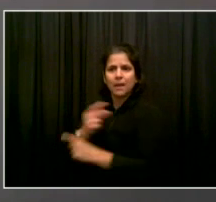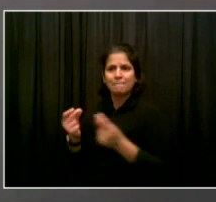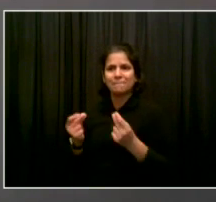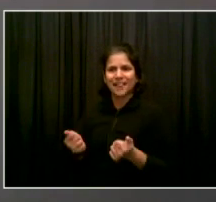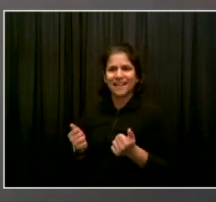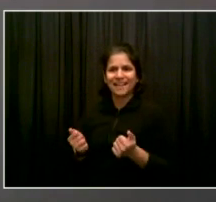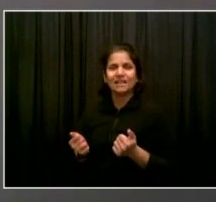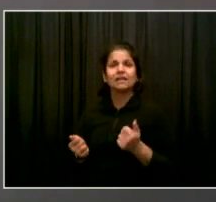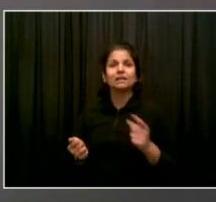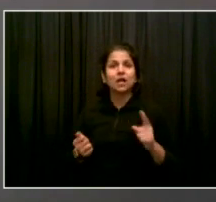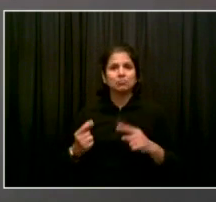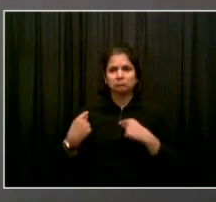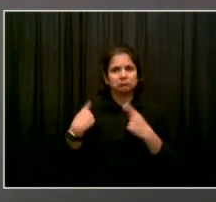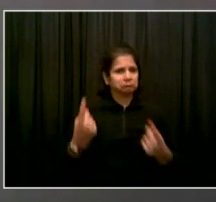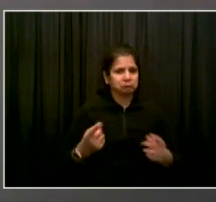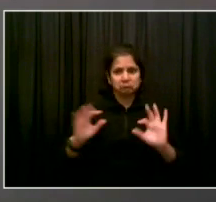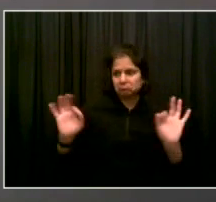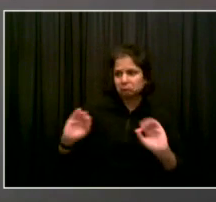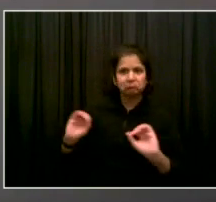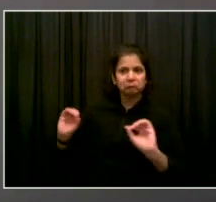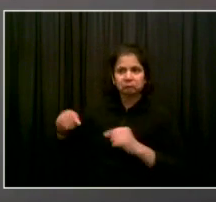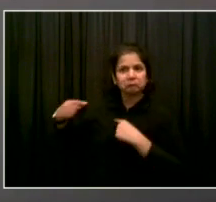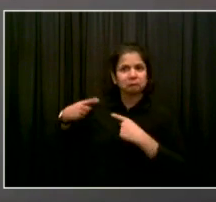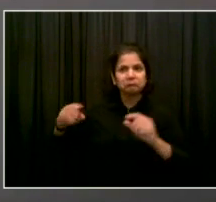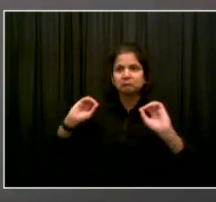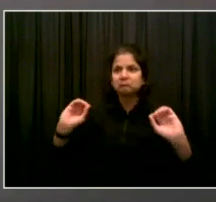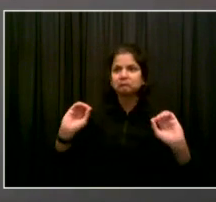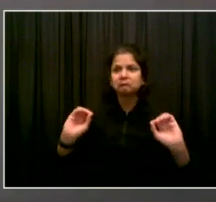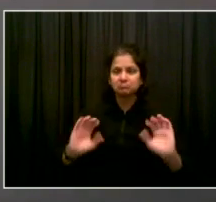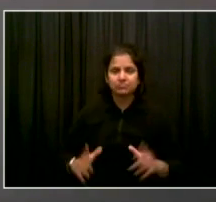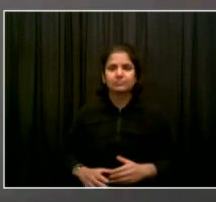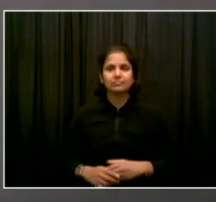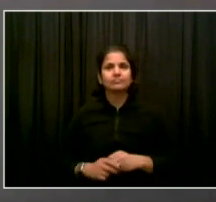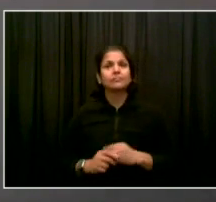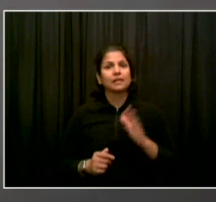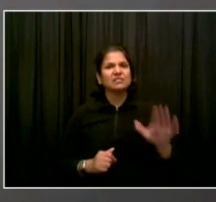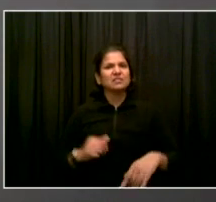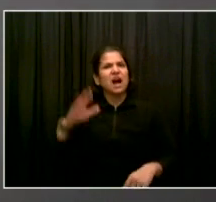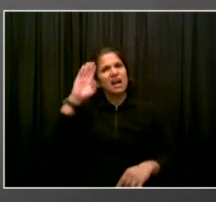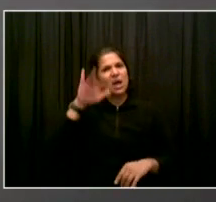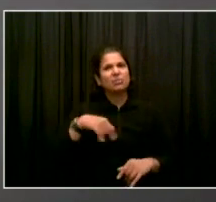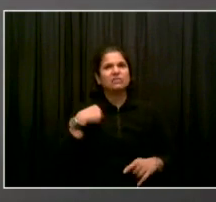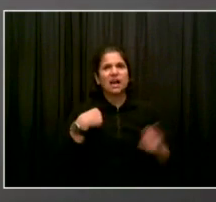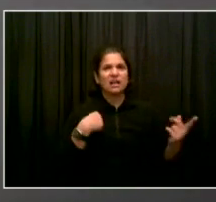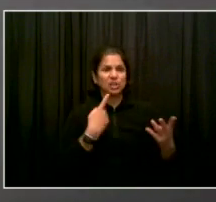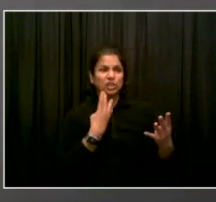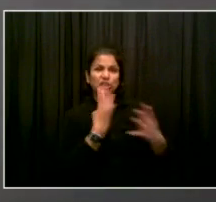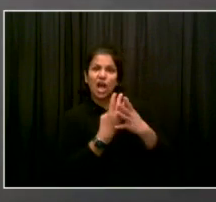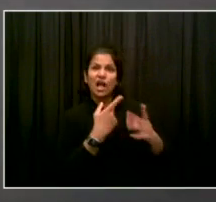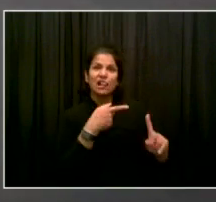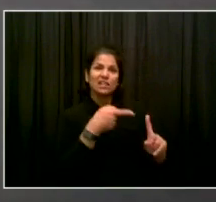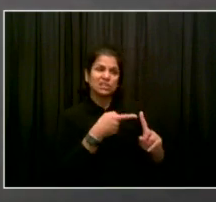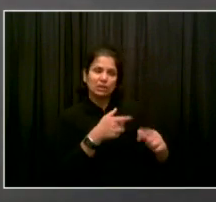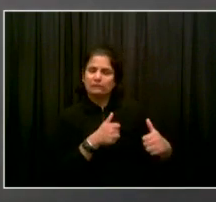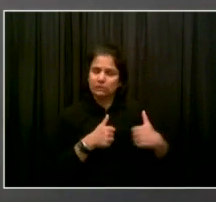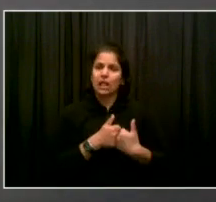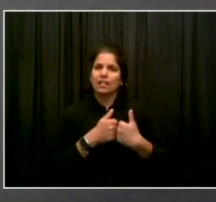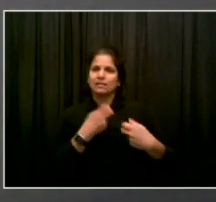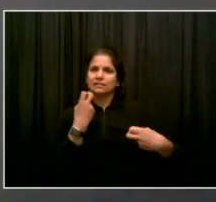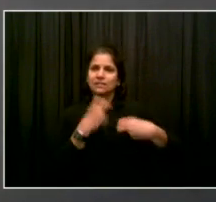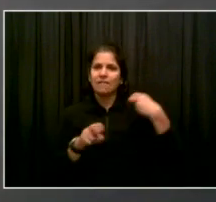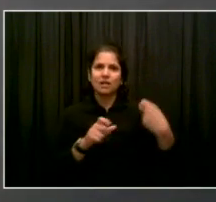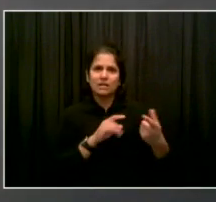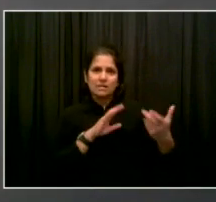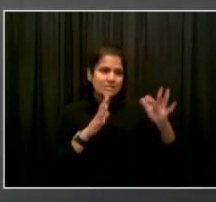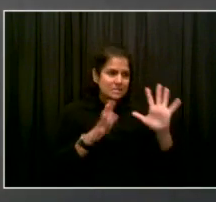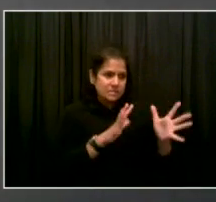that jails can be difficult places to monitor sick people. So it gives me great pleasure in this really